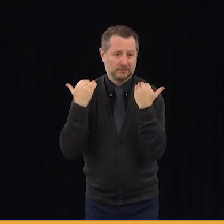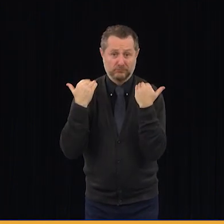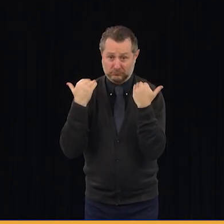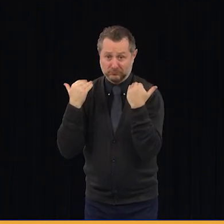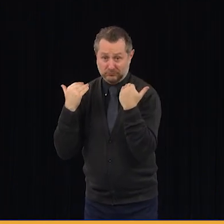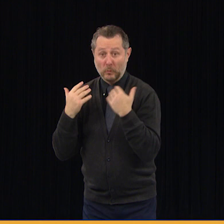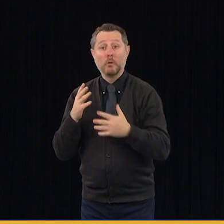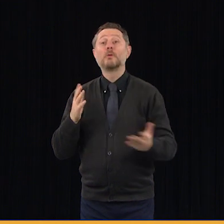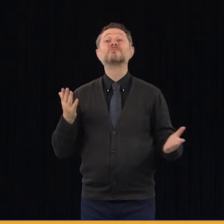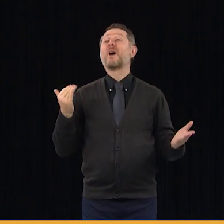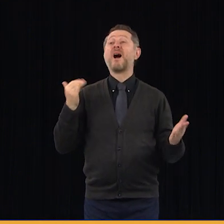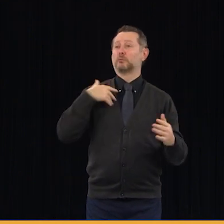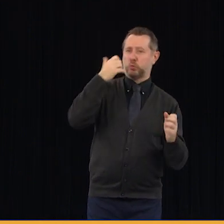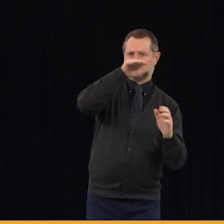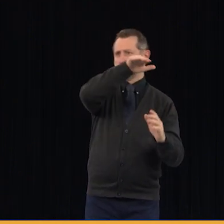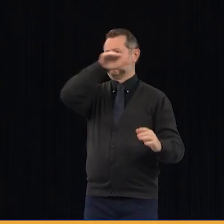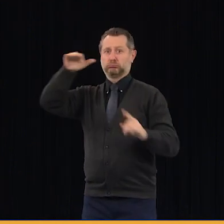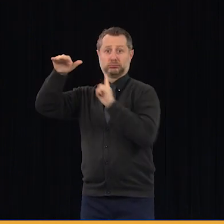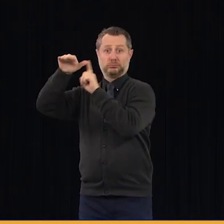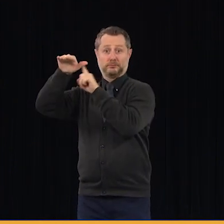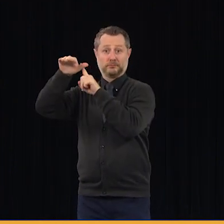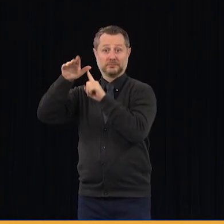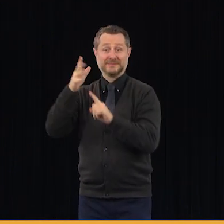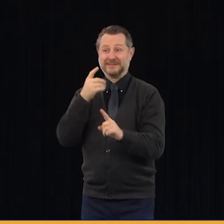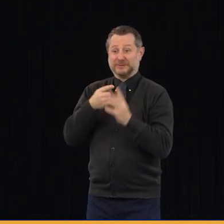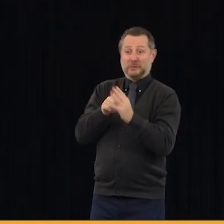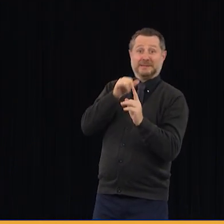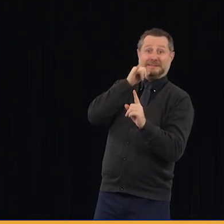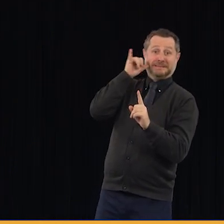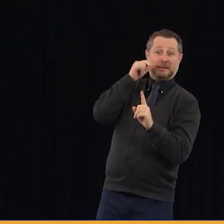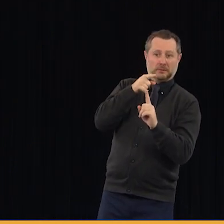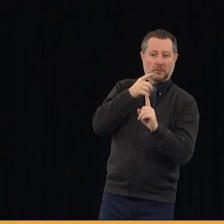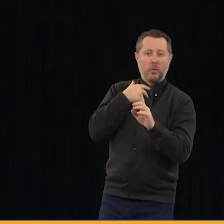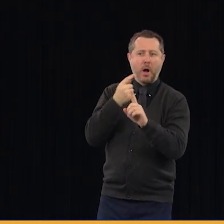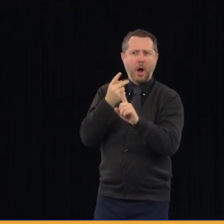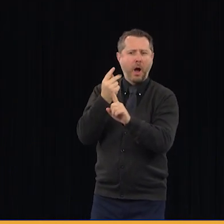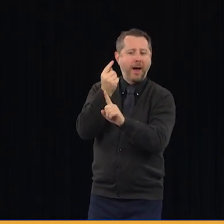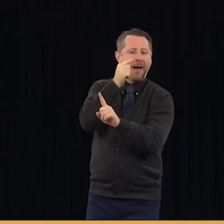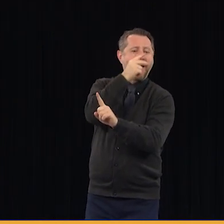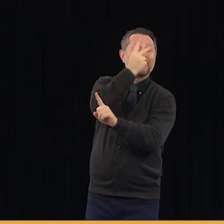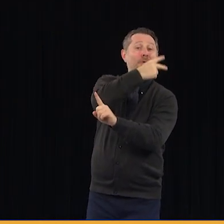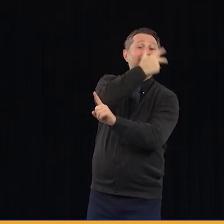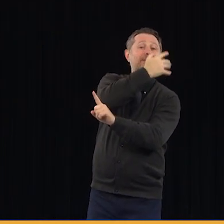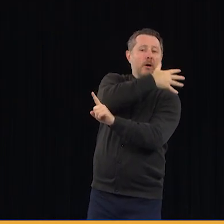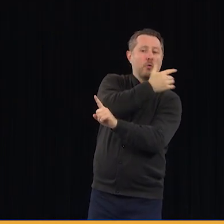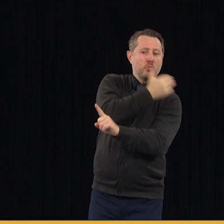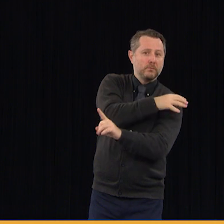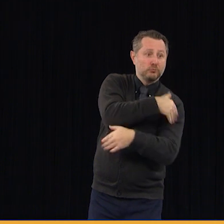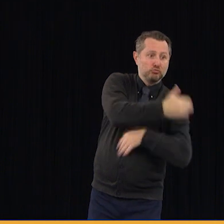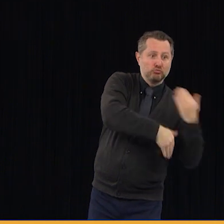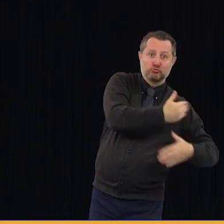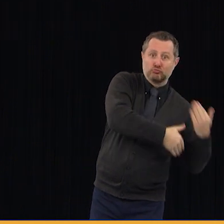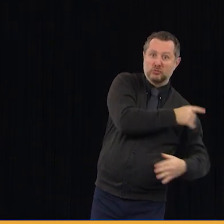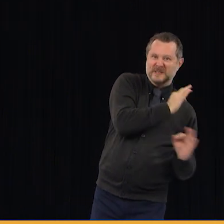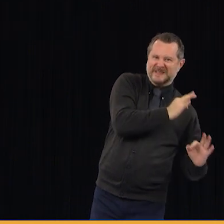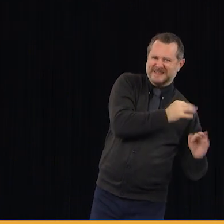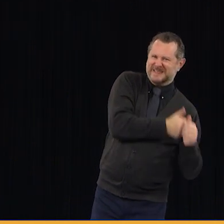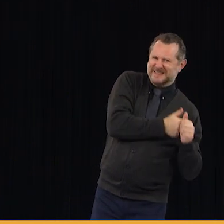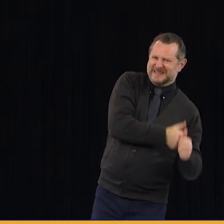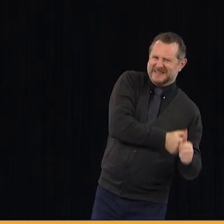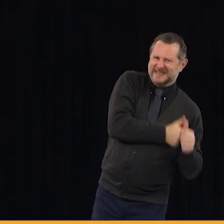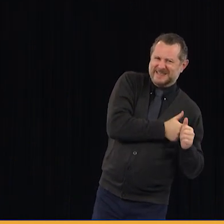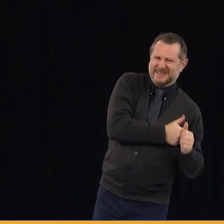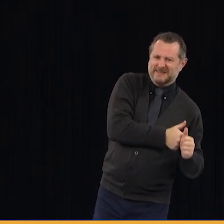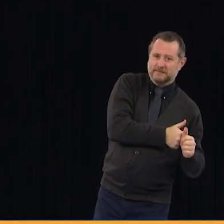of what we did yesterday and the day before and the day before that. This is all a direct consequence to